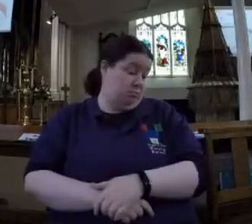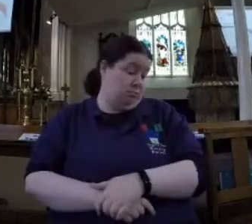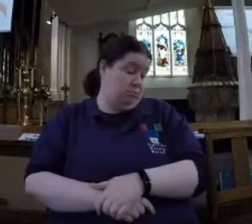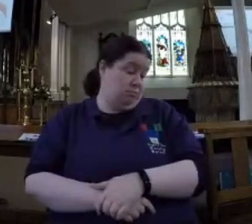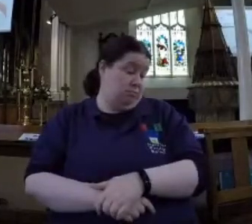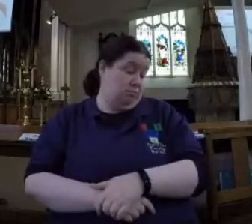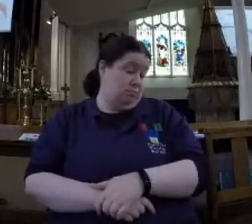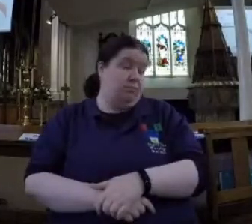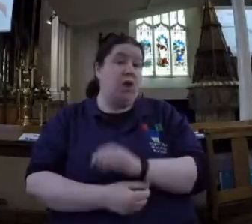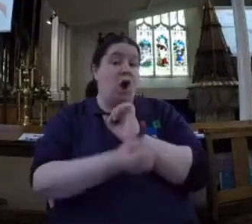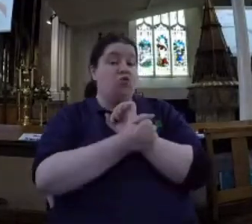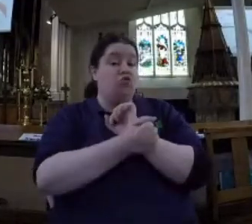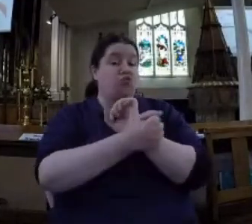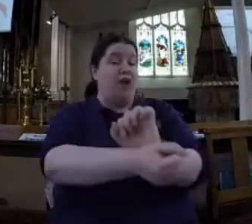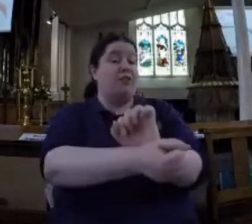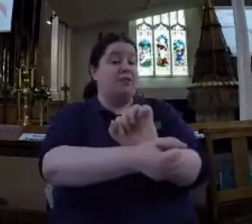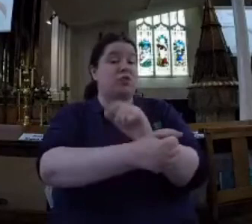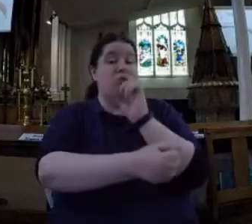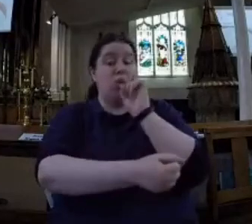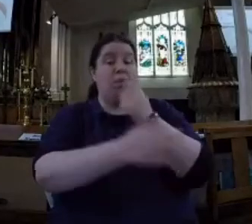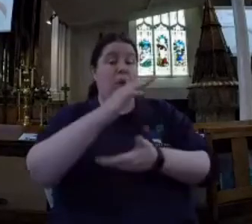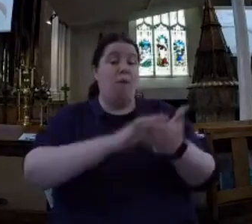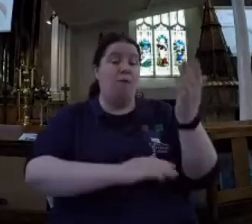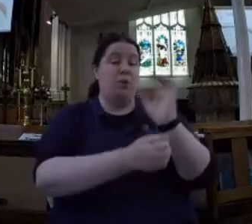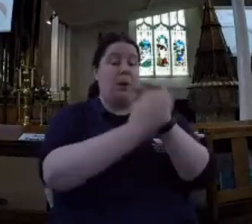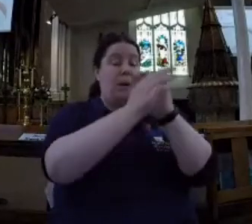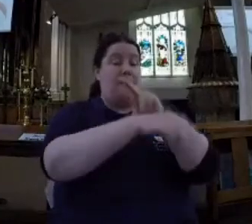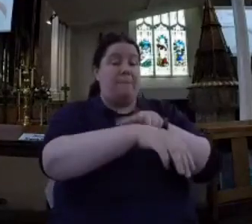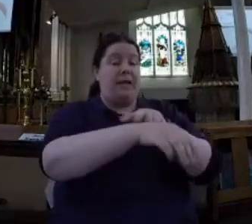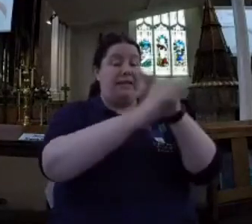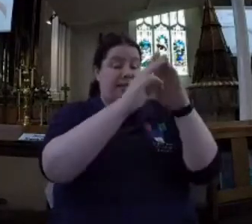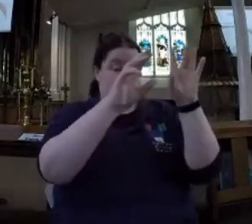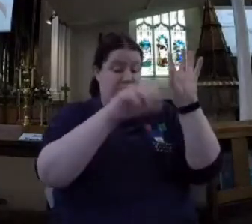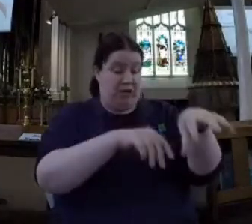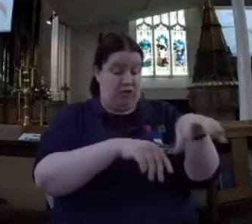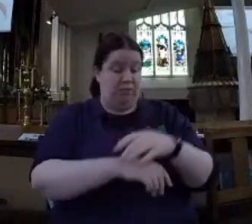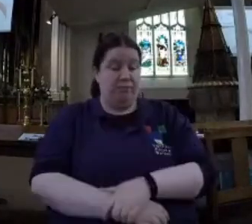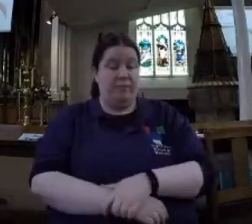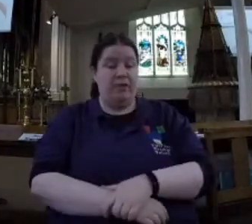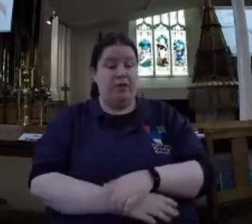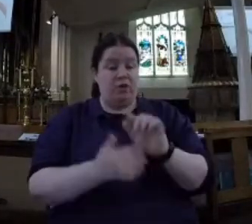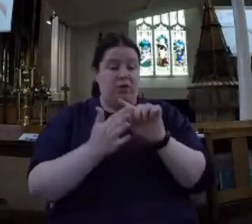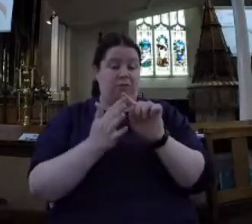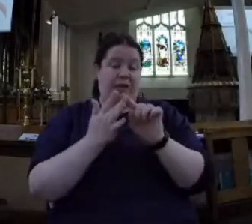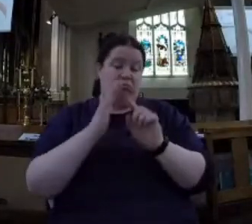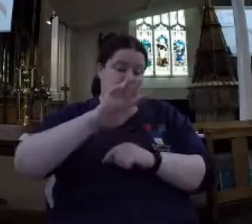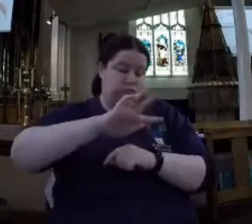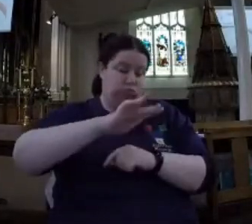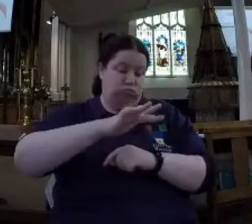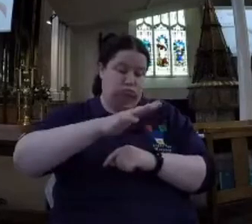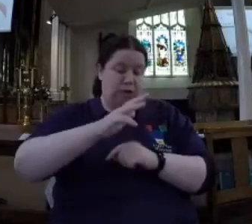officer arrests her and takes her to the police station, where she's put in a cell after being fingerprinted and